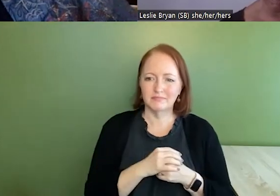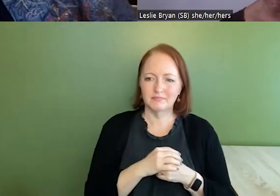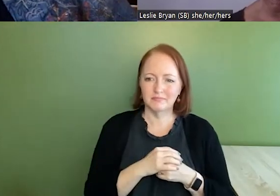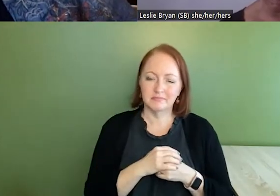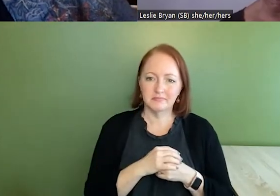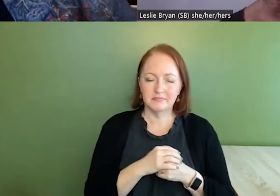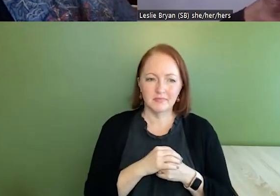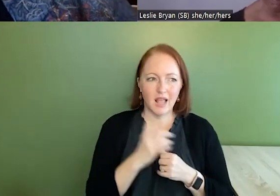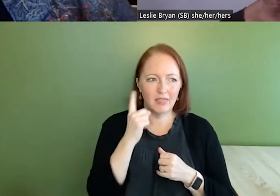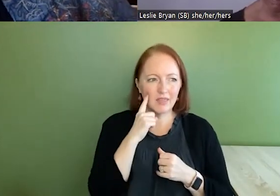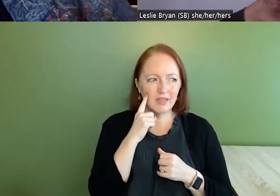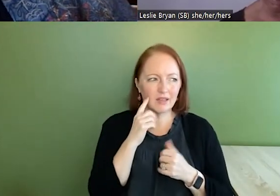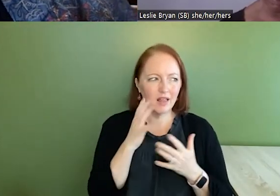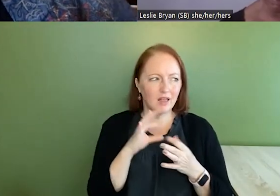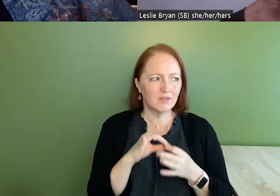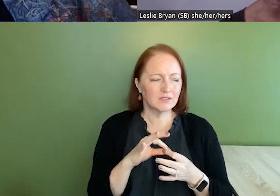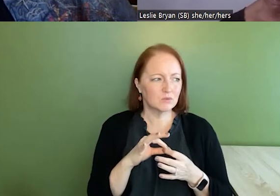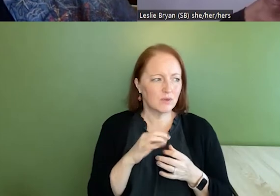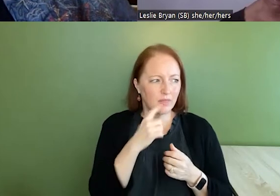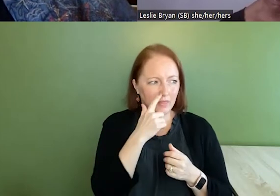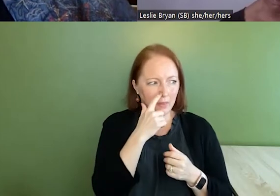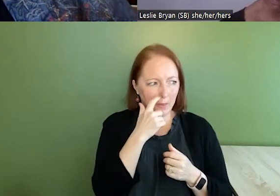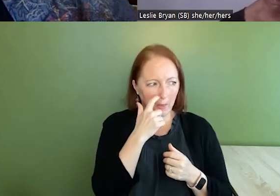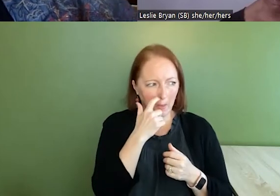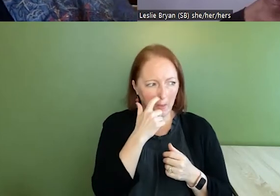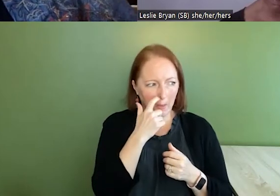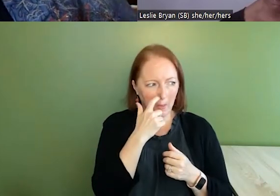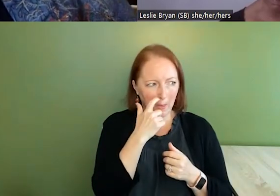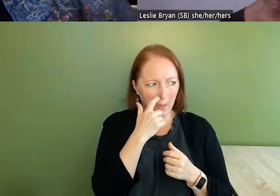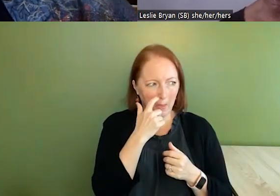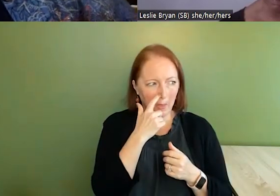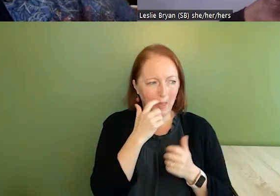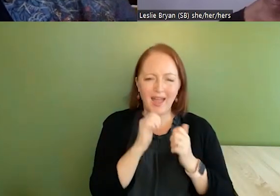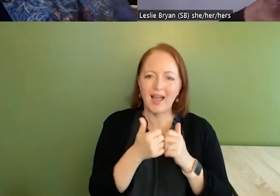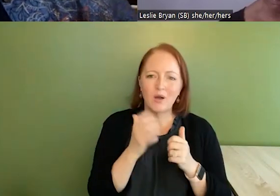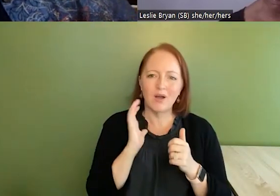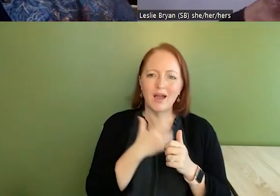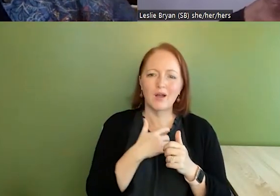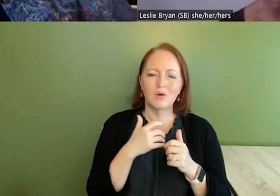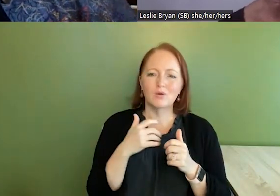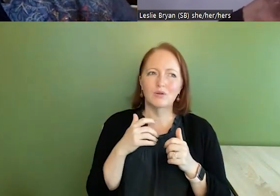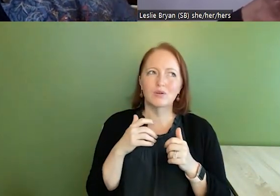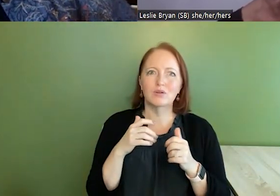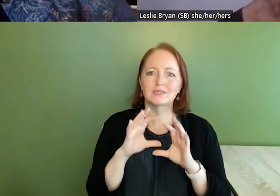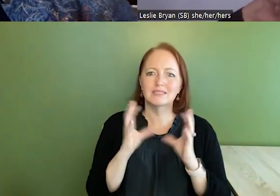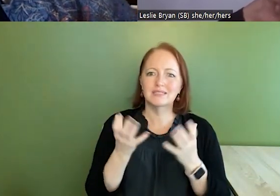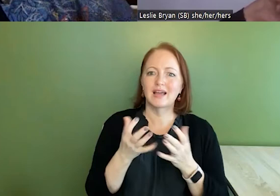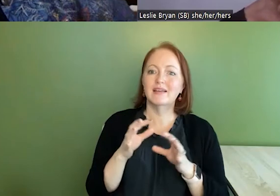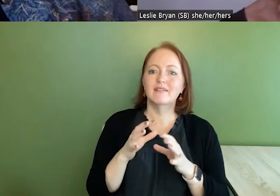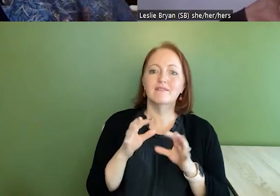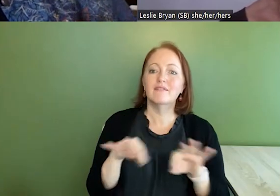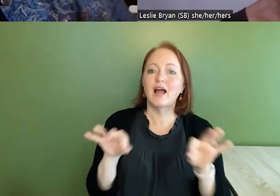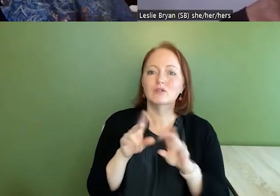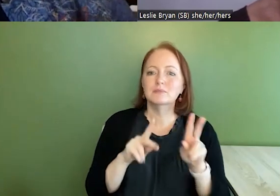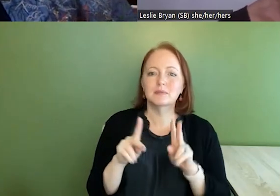And I think a lot of it has to do with, like I said, how our society places value on people and what it means to not